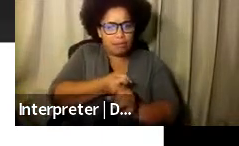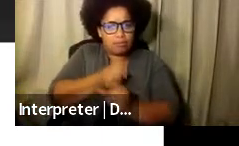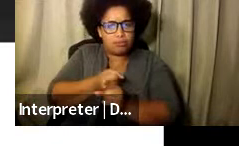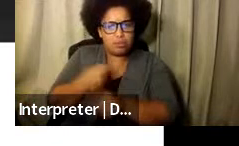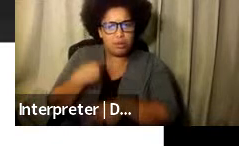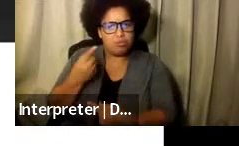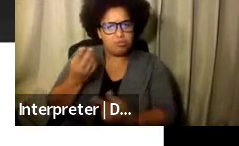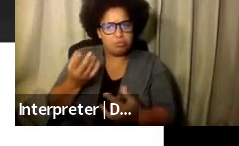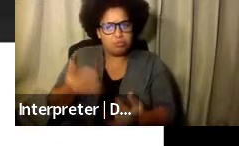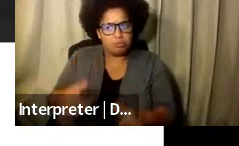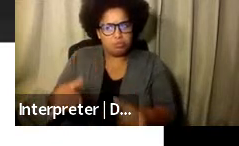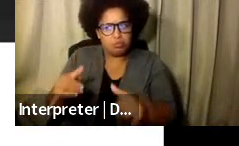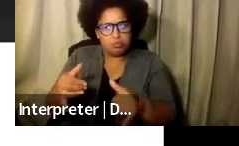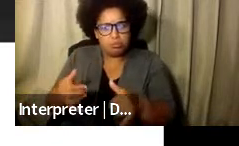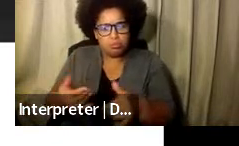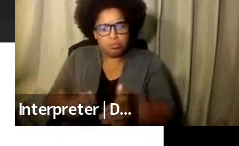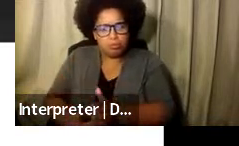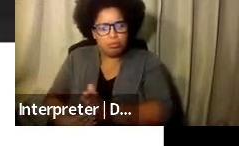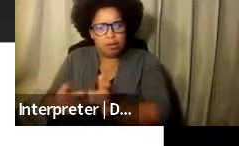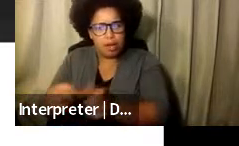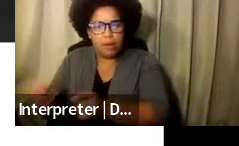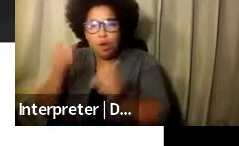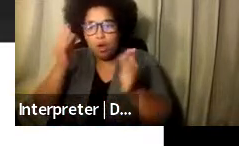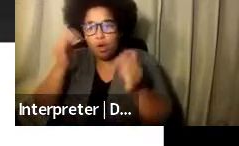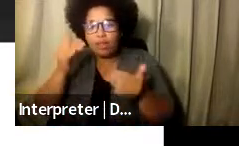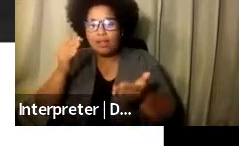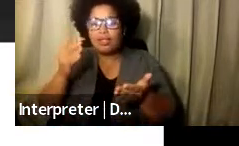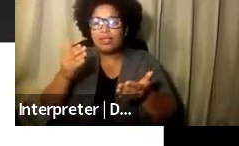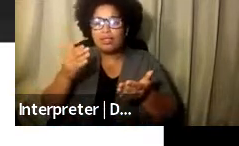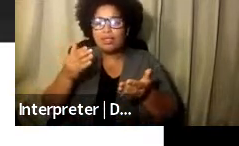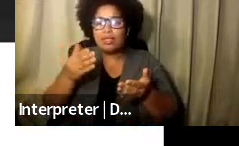Hopefully, the trend to less